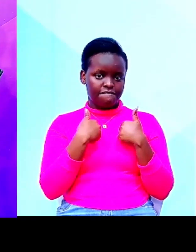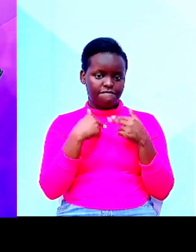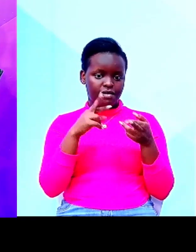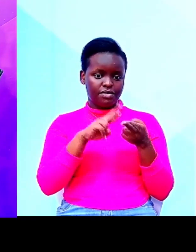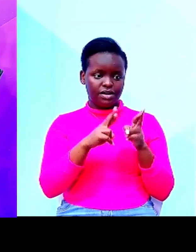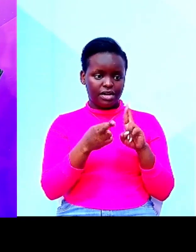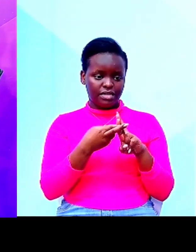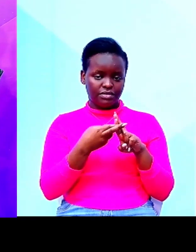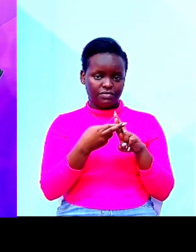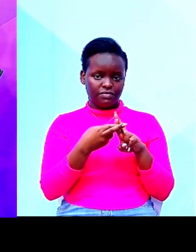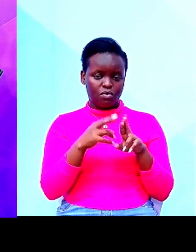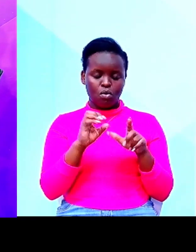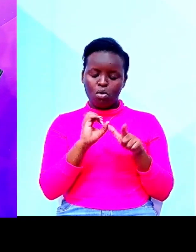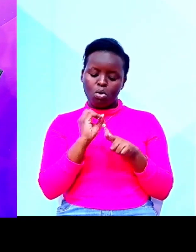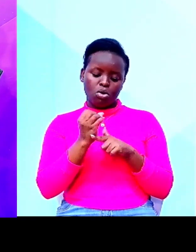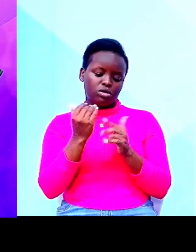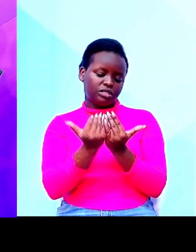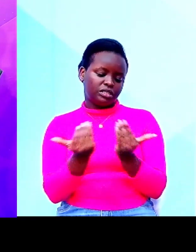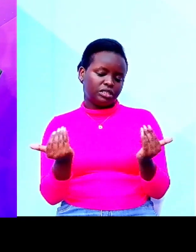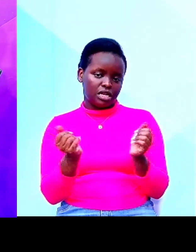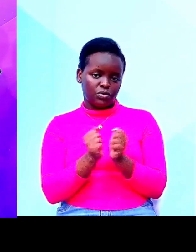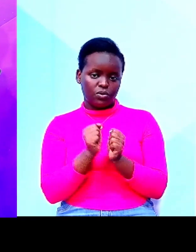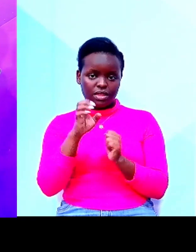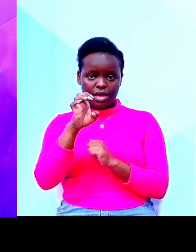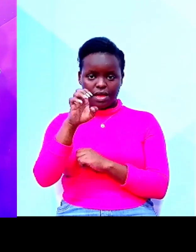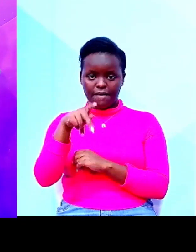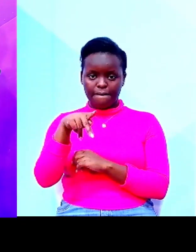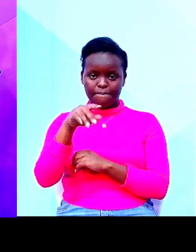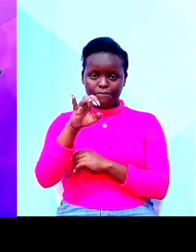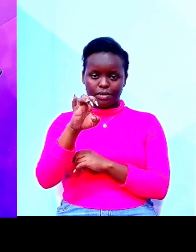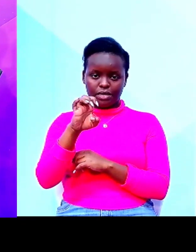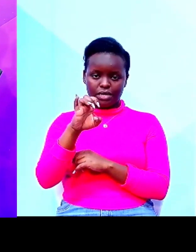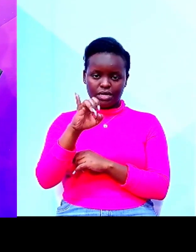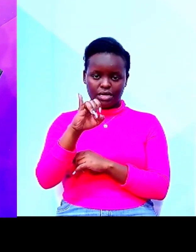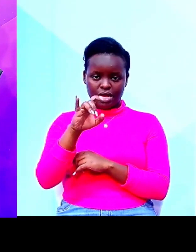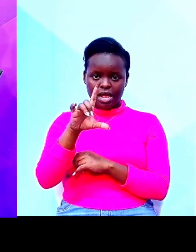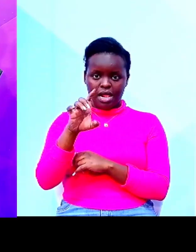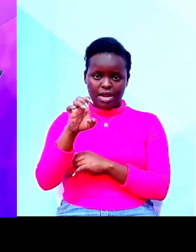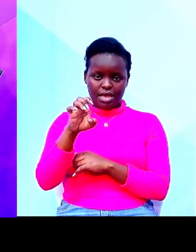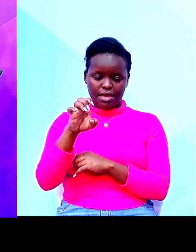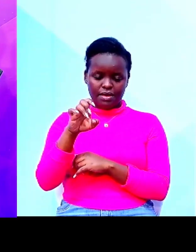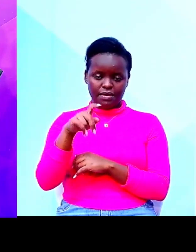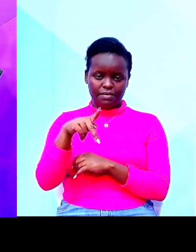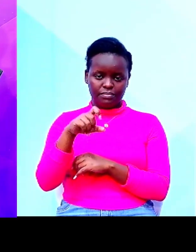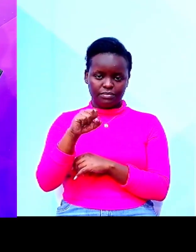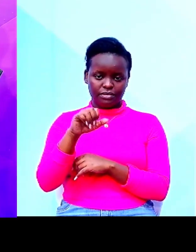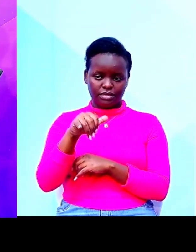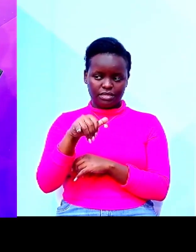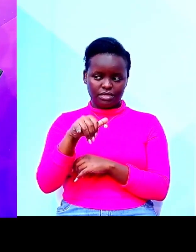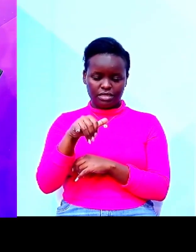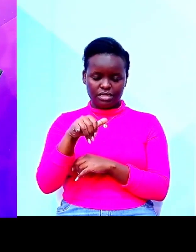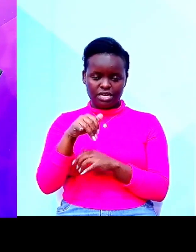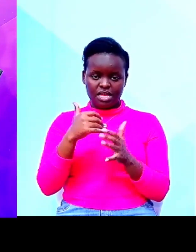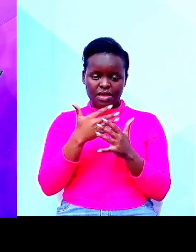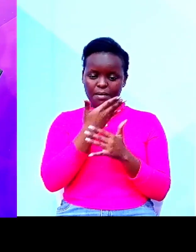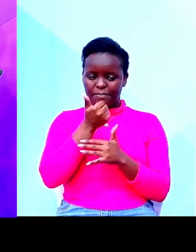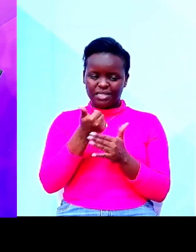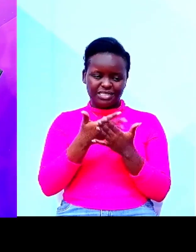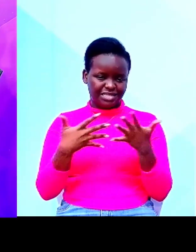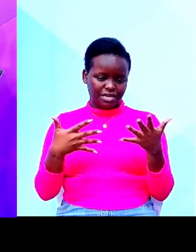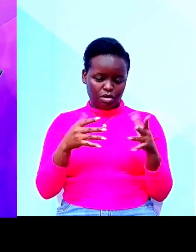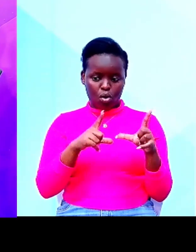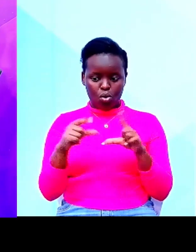relative or a child with epilepsy, the best thing is to go to the